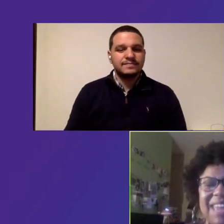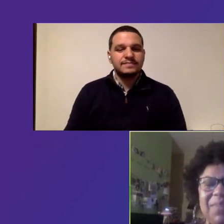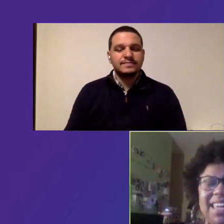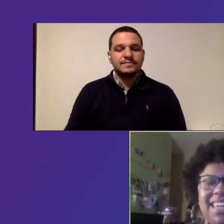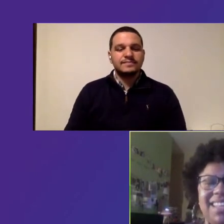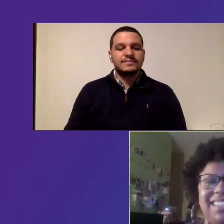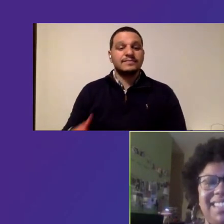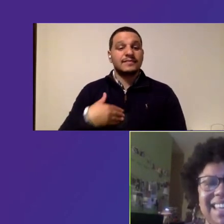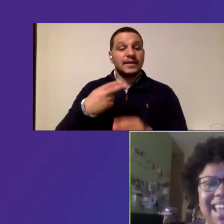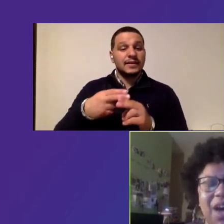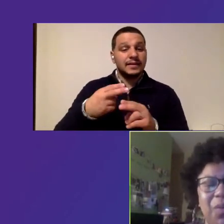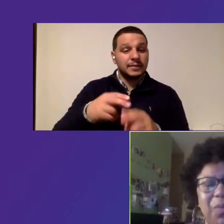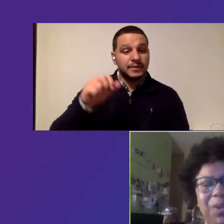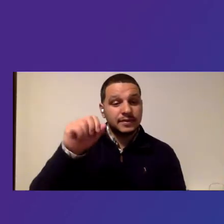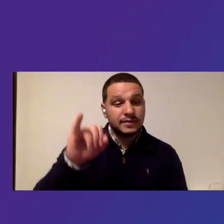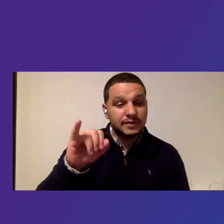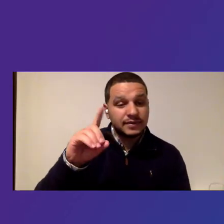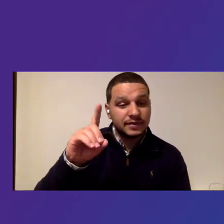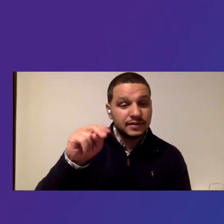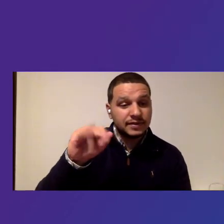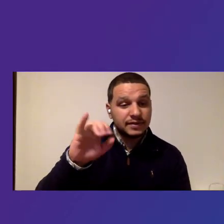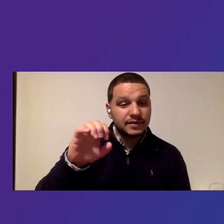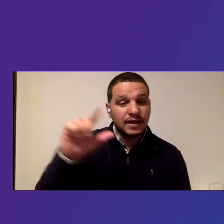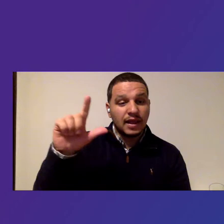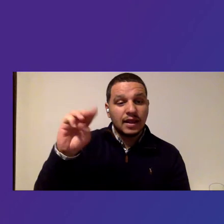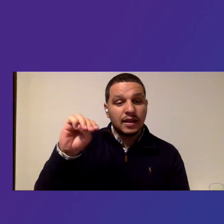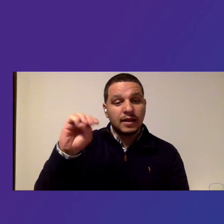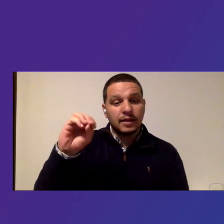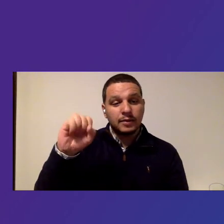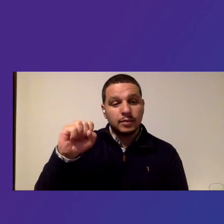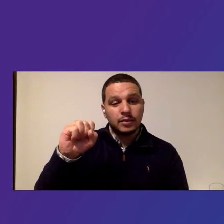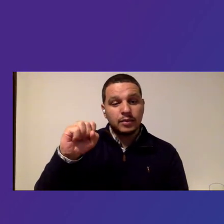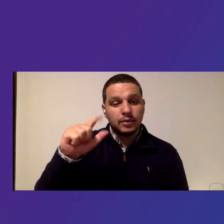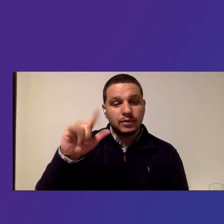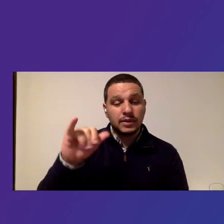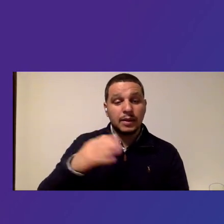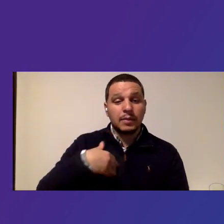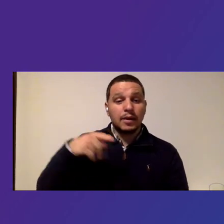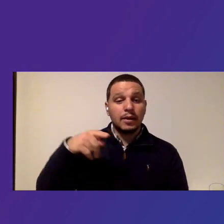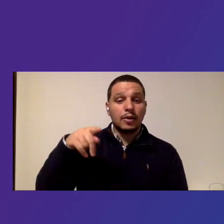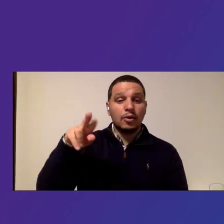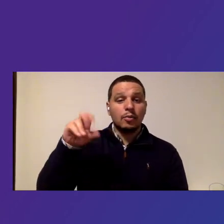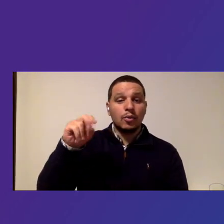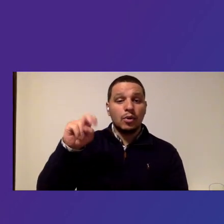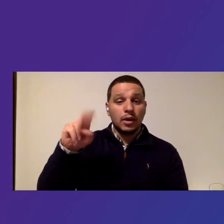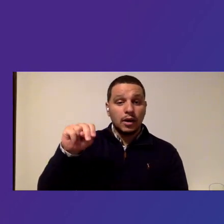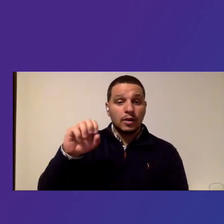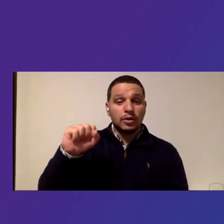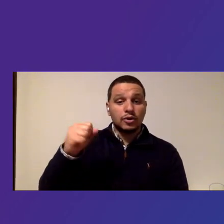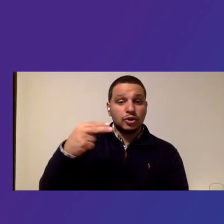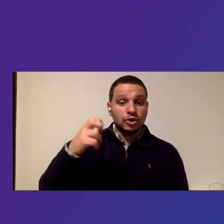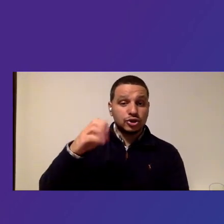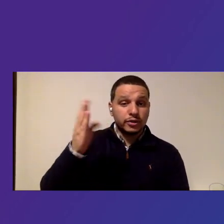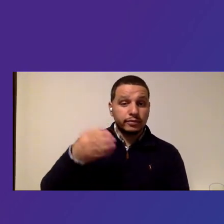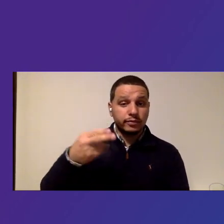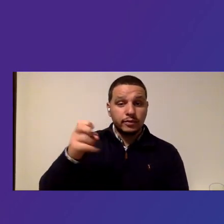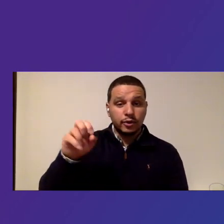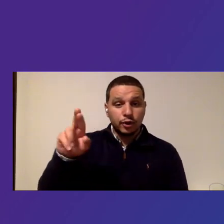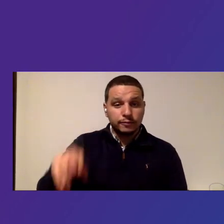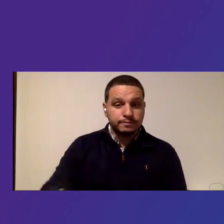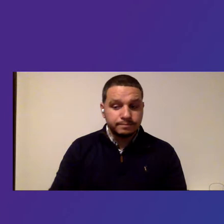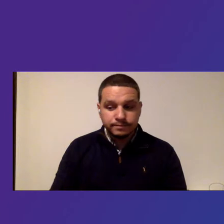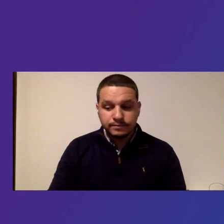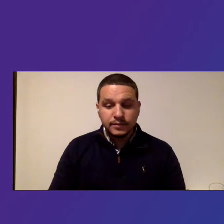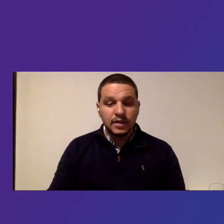my name is Sydney L. Mosley, and my pronouns are she and her. I am